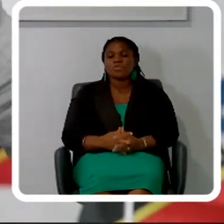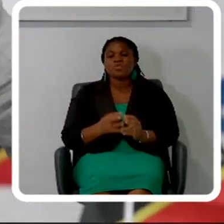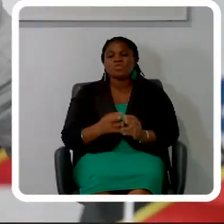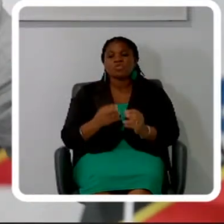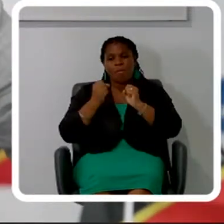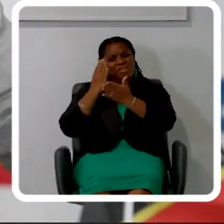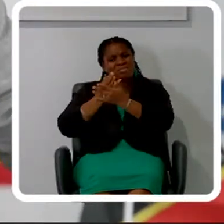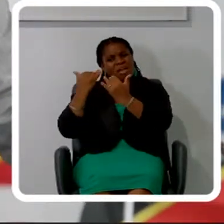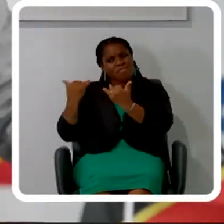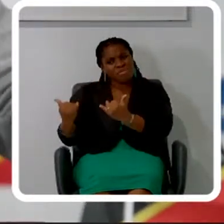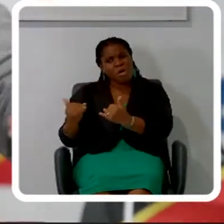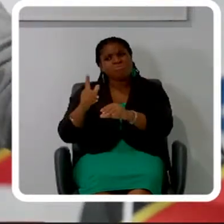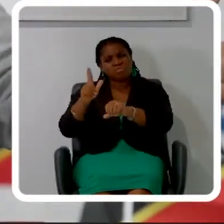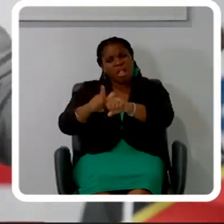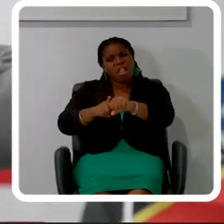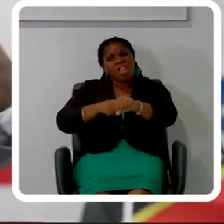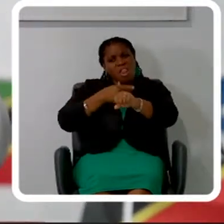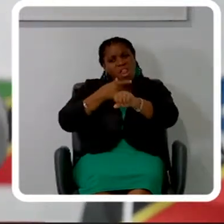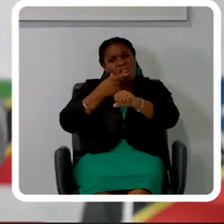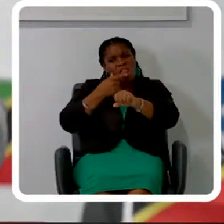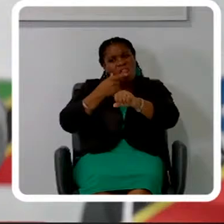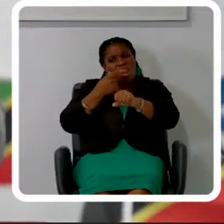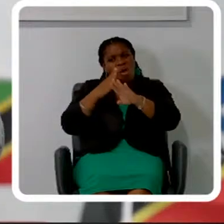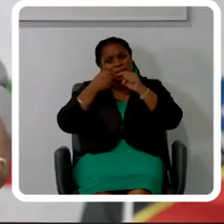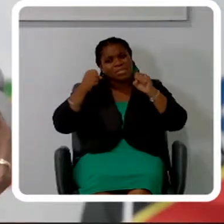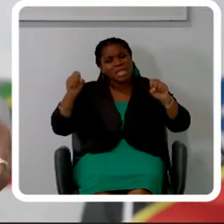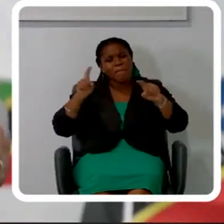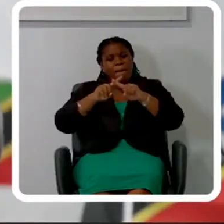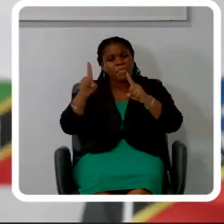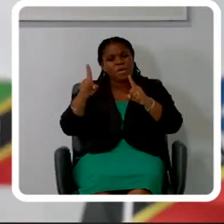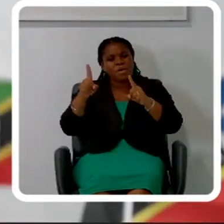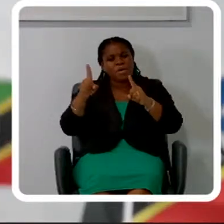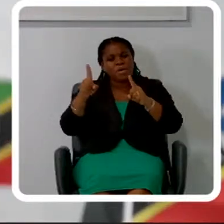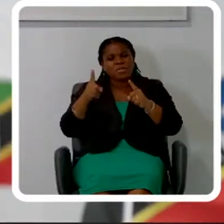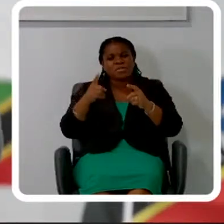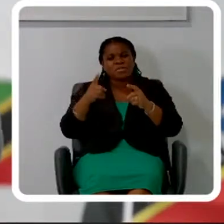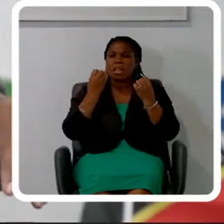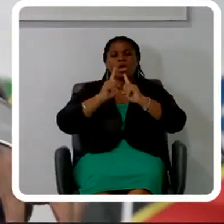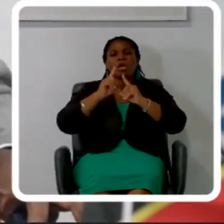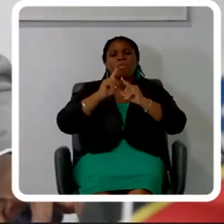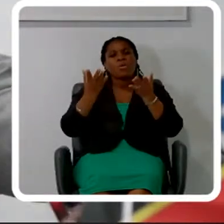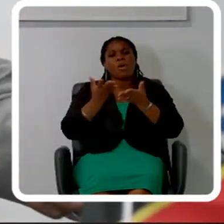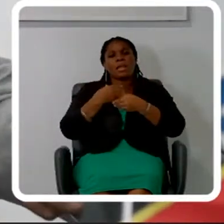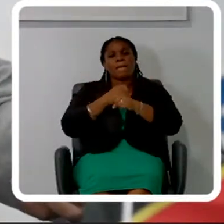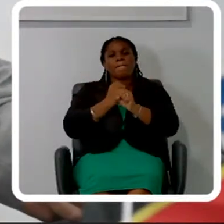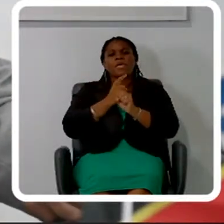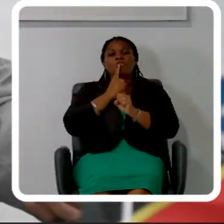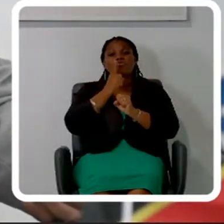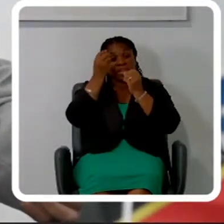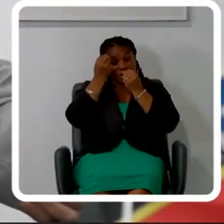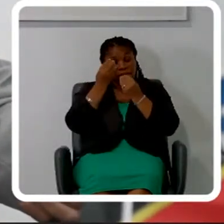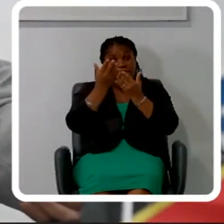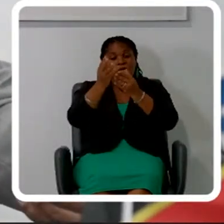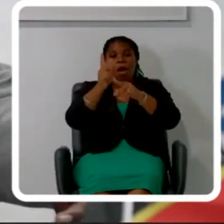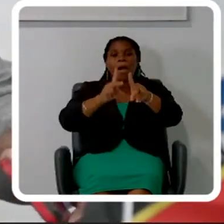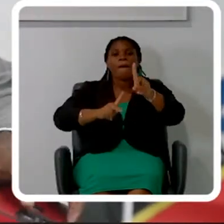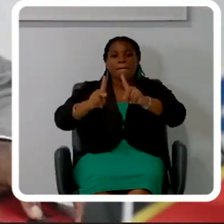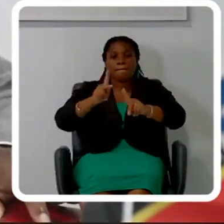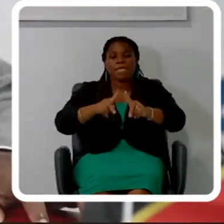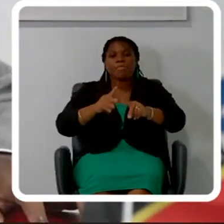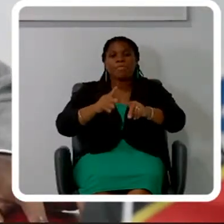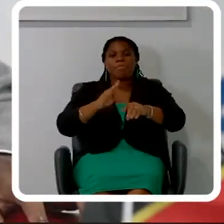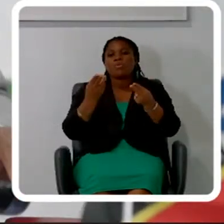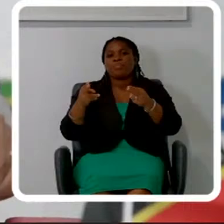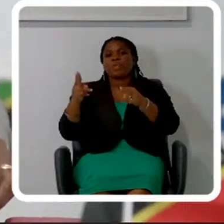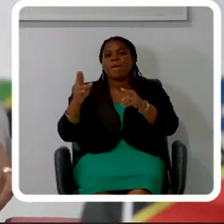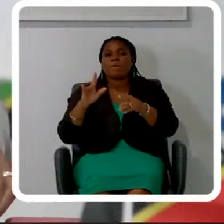there. I know it's a long opening statement, but there was a lot to talk about, and I wanted to make sure that we informed our people and these things. And